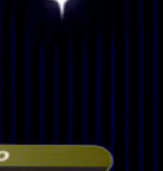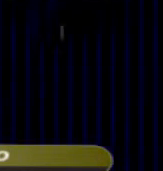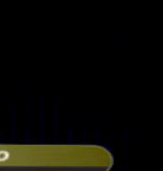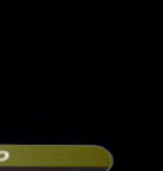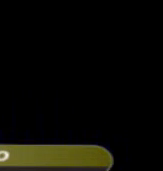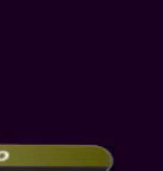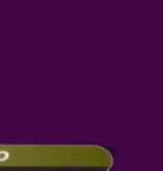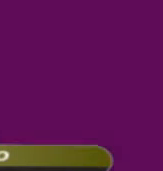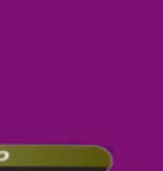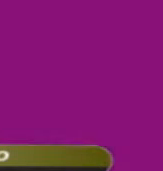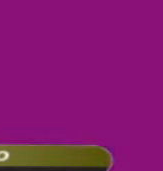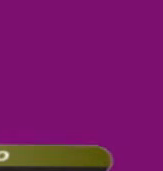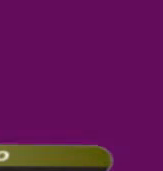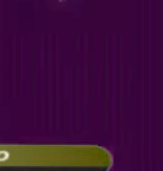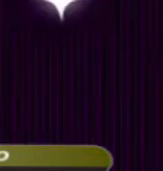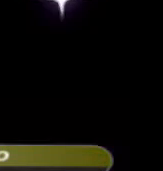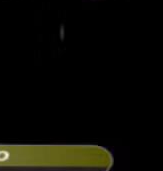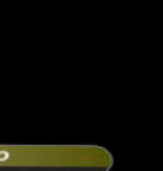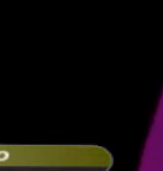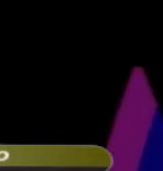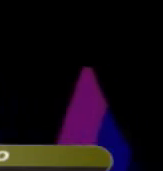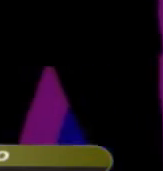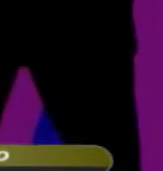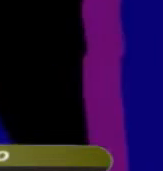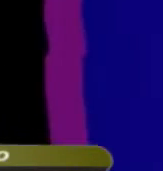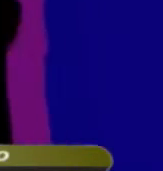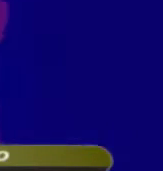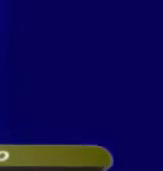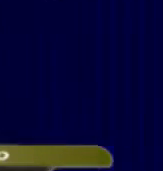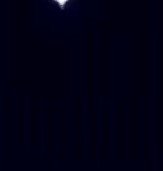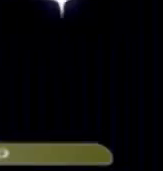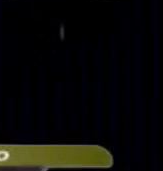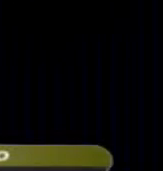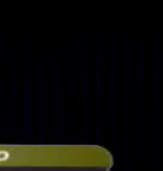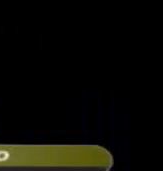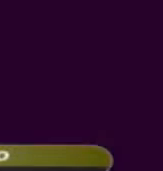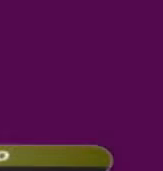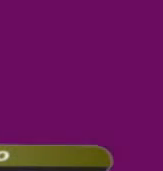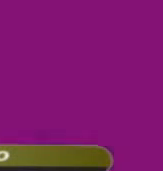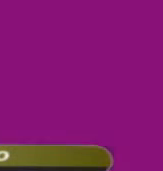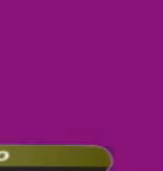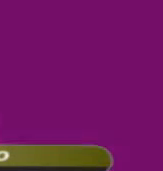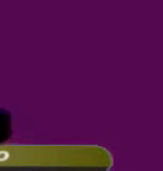All of them know each other and they know me. What are you